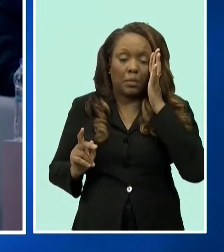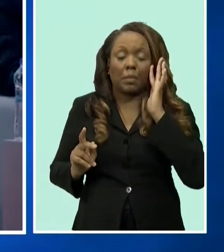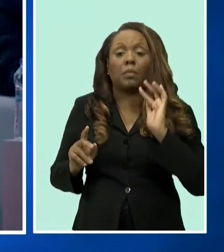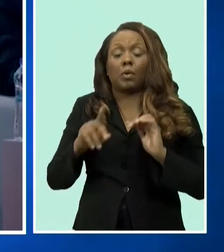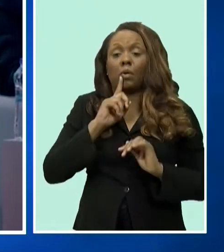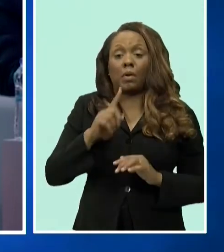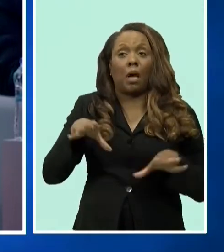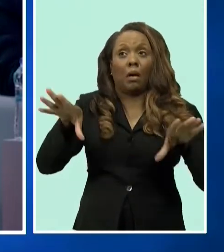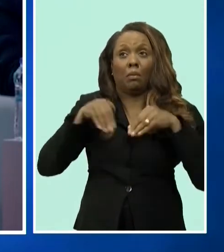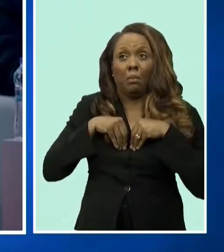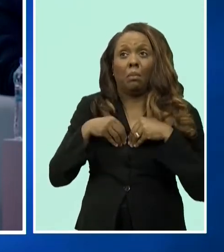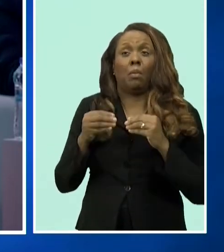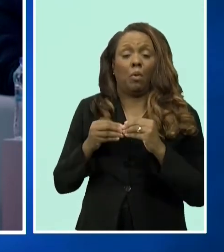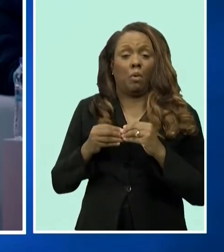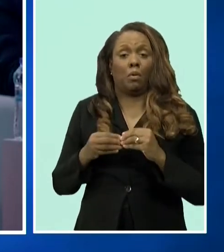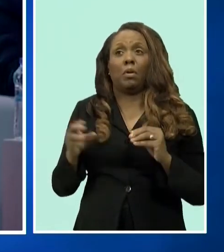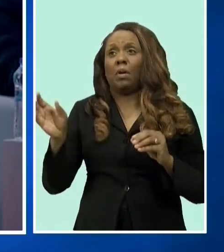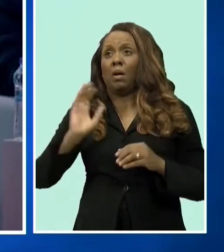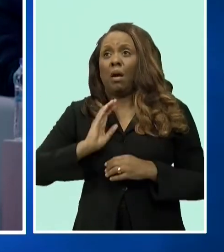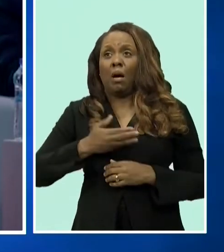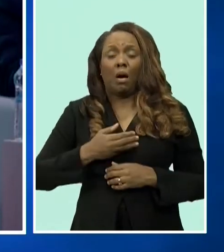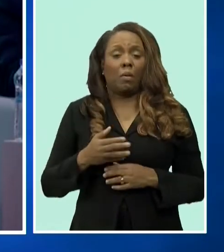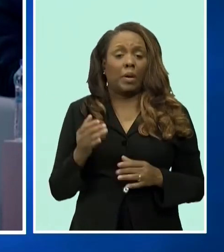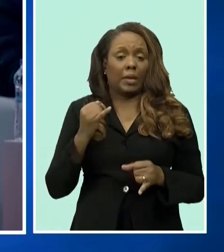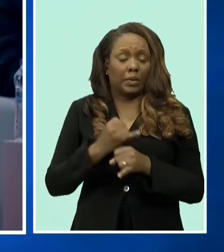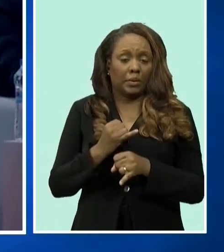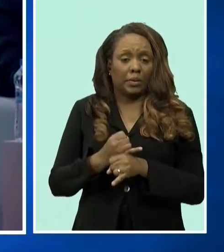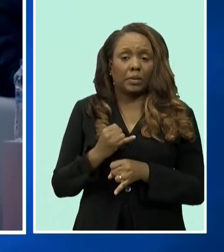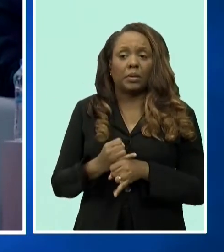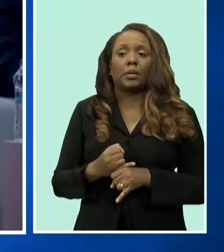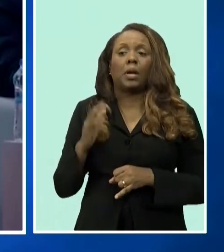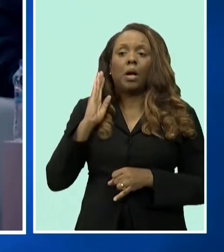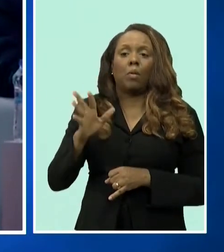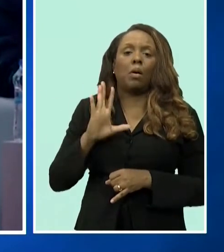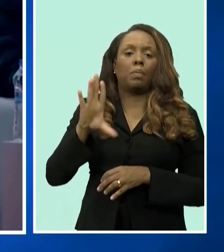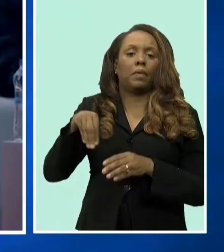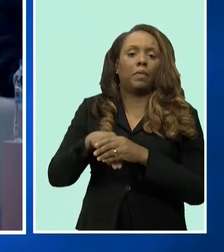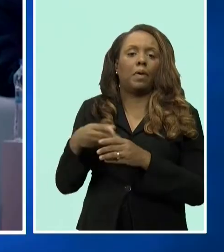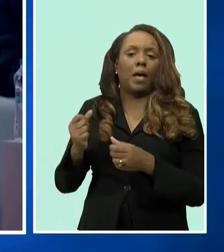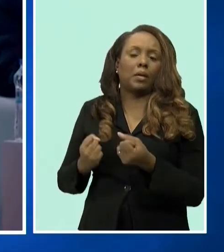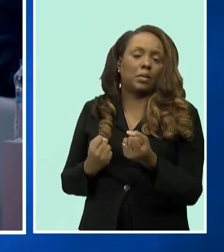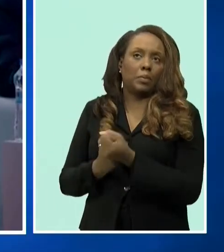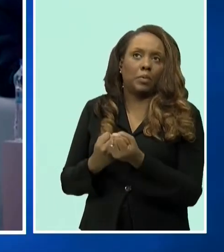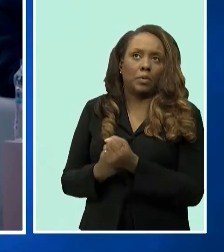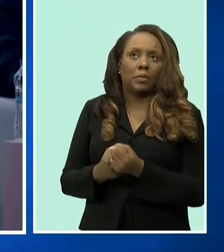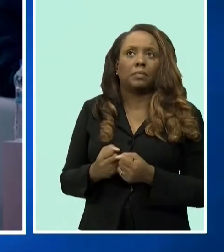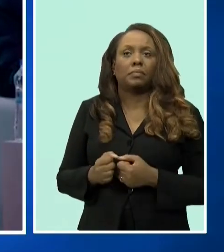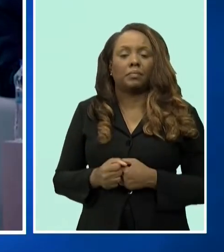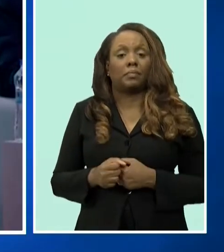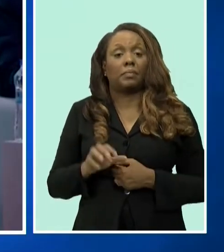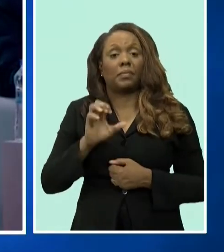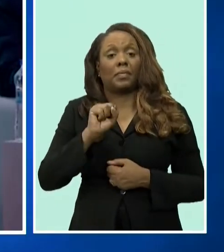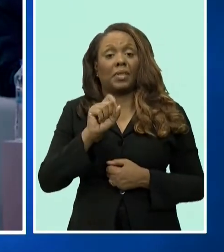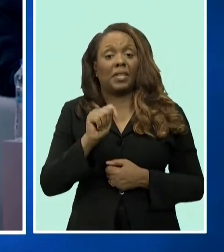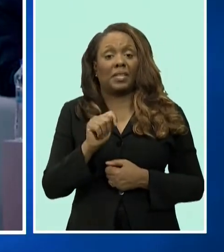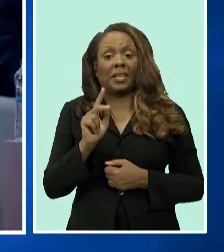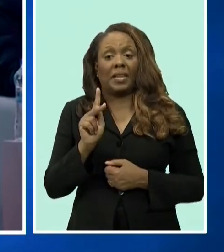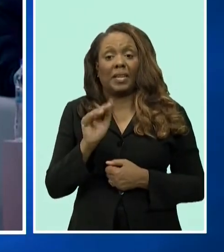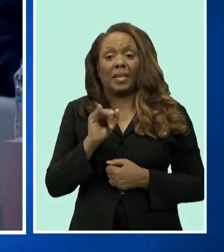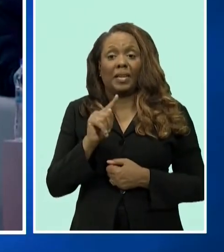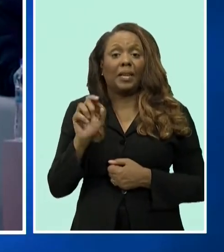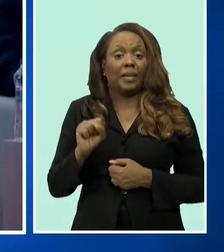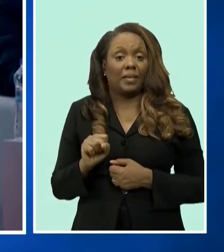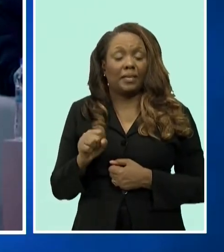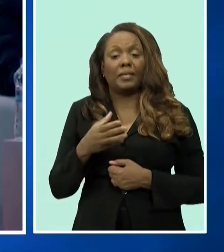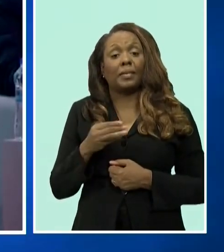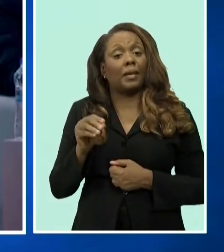and I think our institutions now will definitely come on board. So this for us in St. Kitts and Nevis is not anything that we would